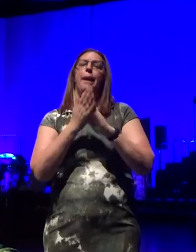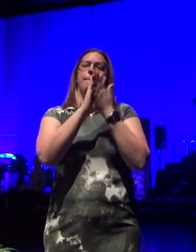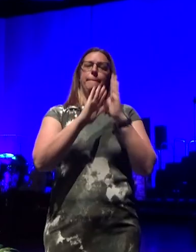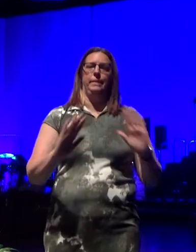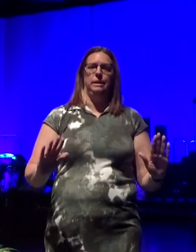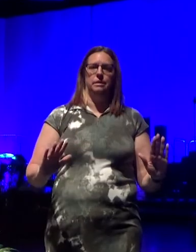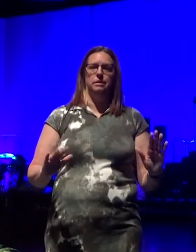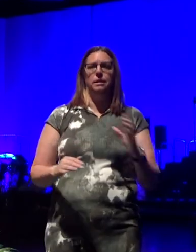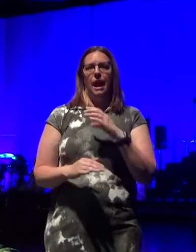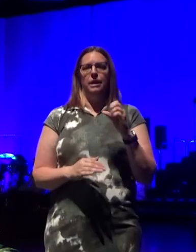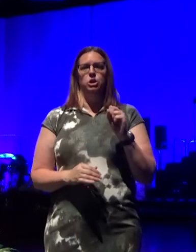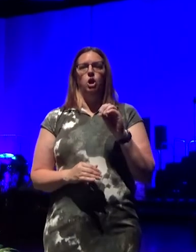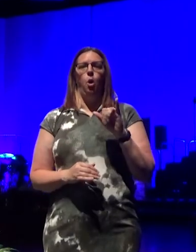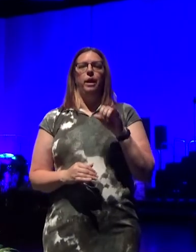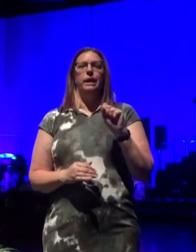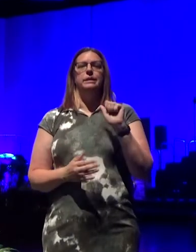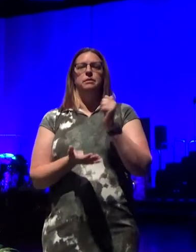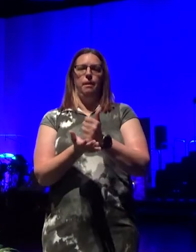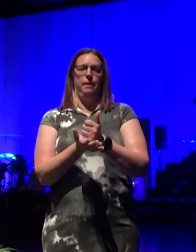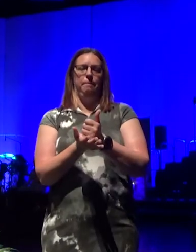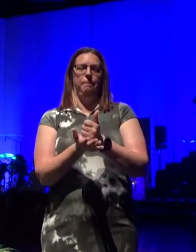Amen.